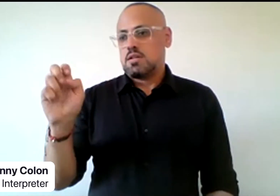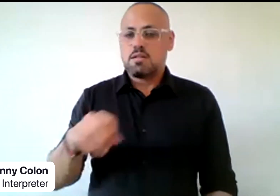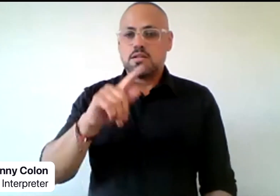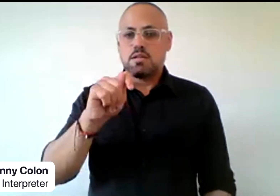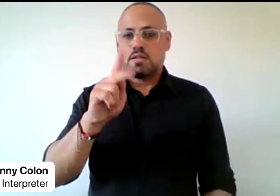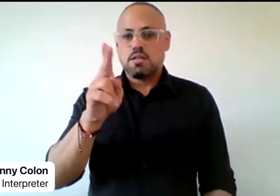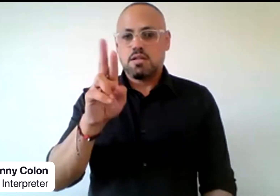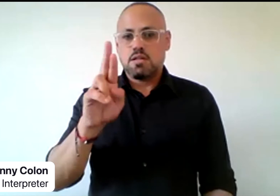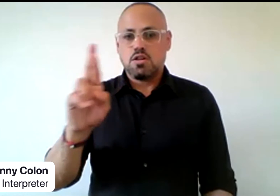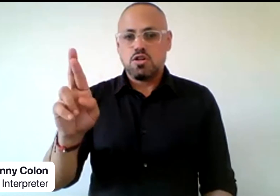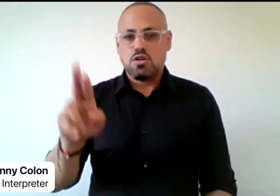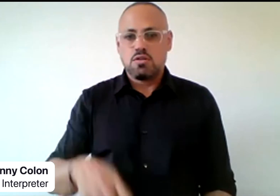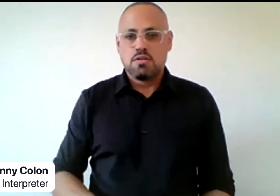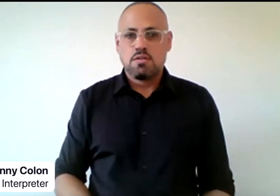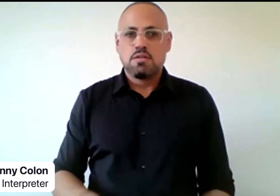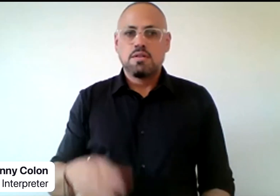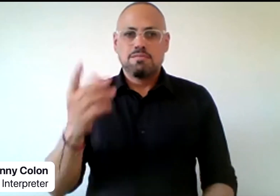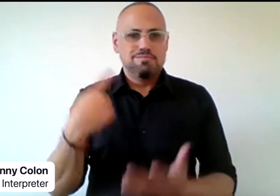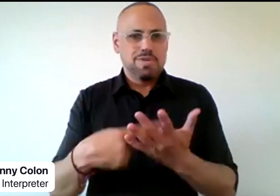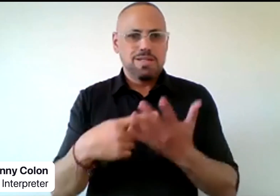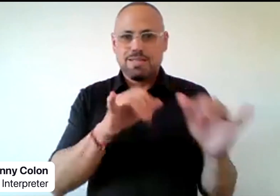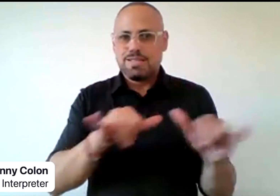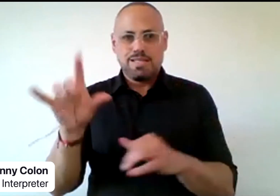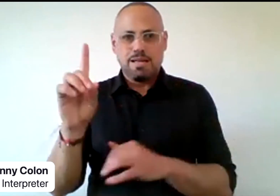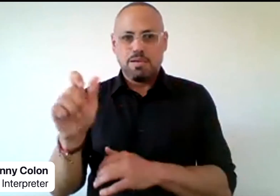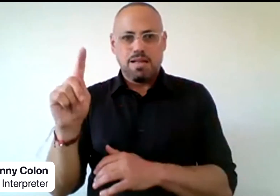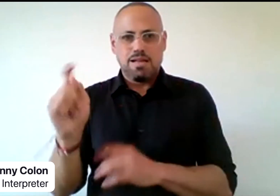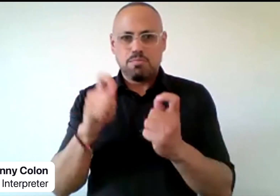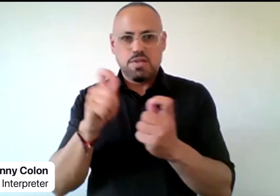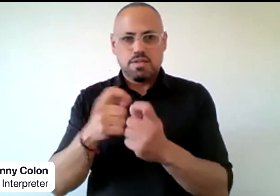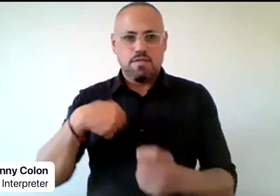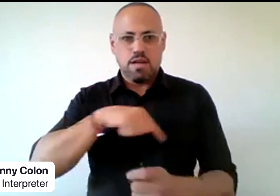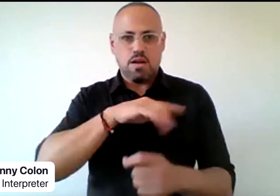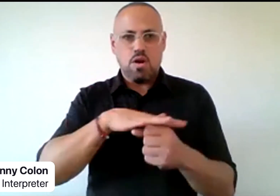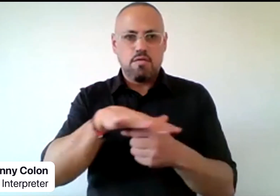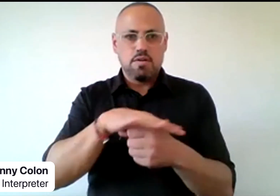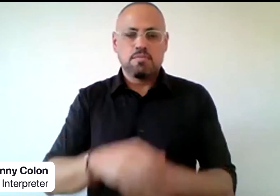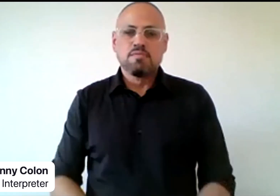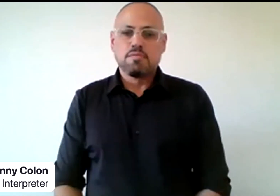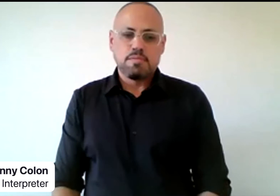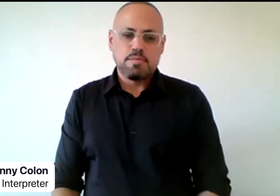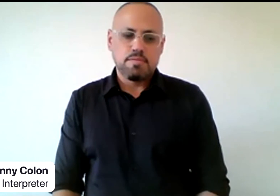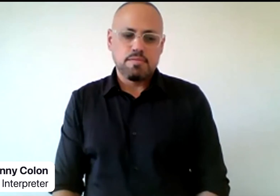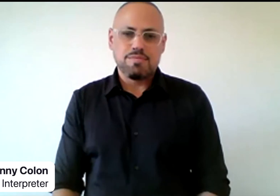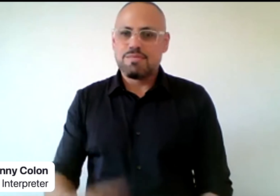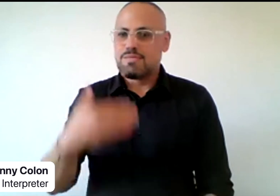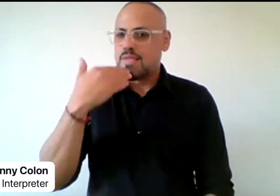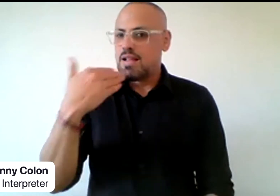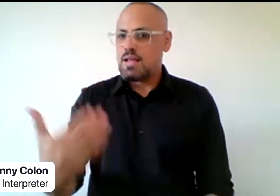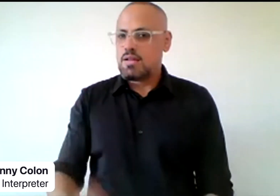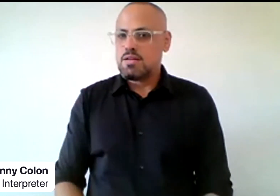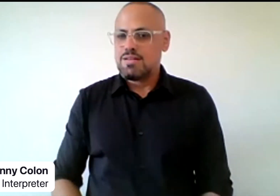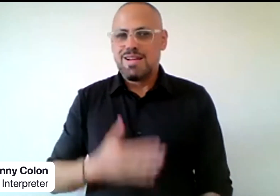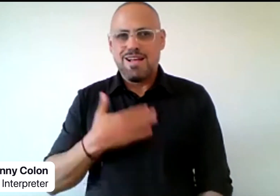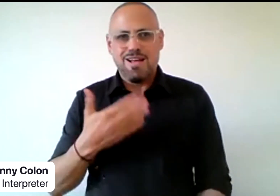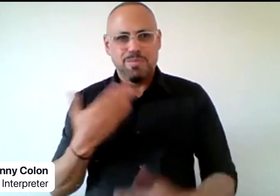data, but specific to our area. Justin. Thank you. I'm glad to be